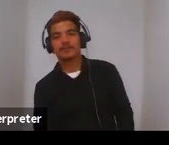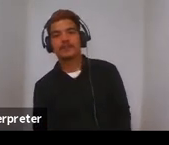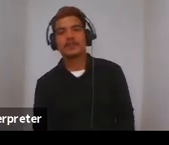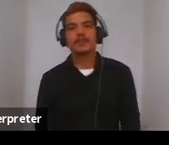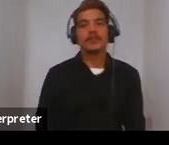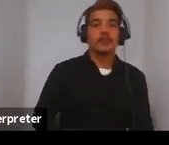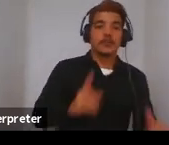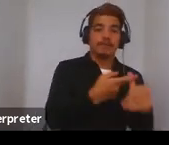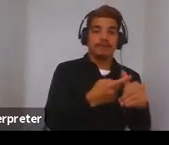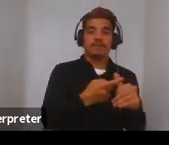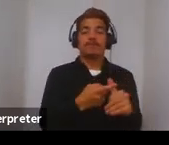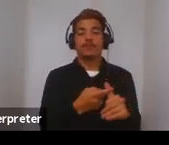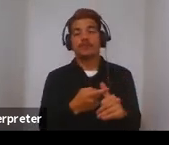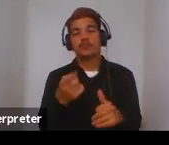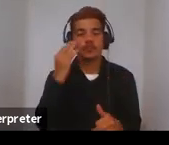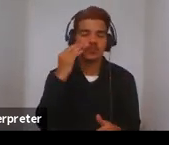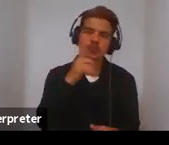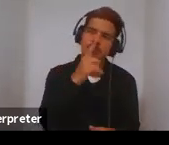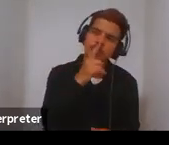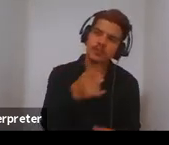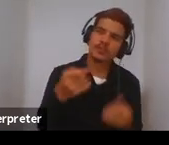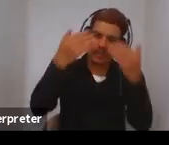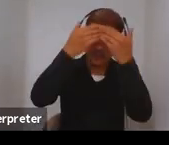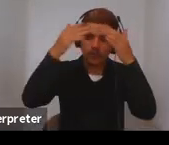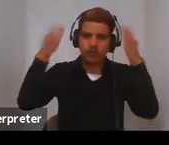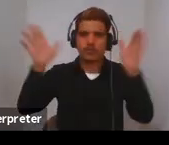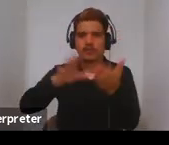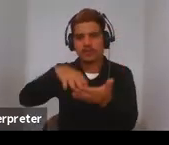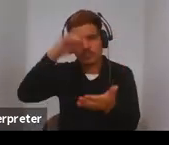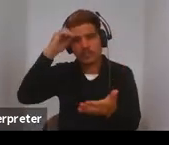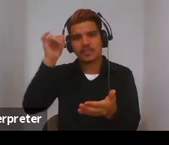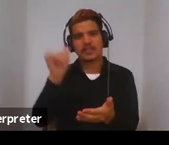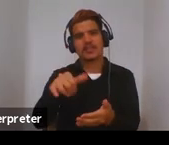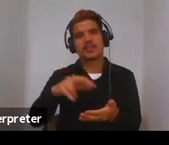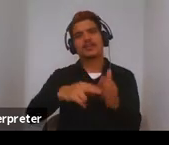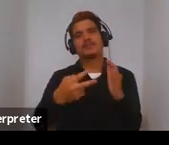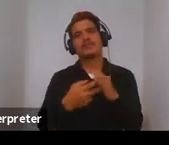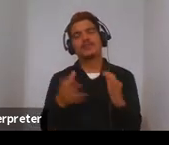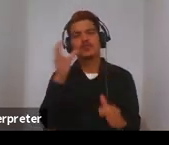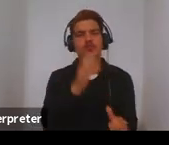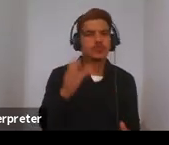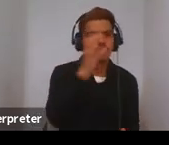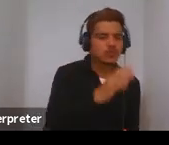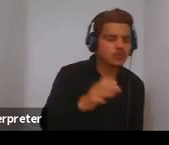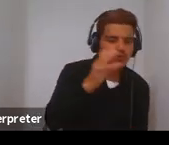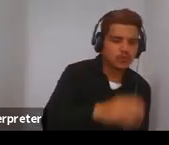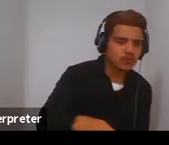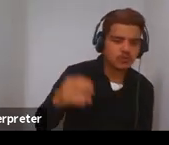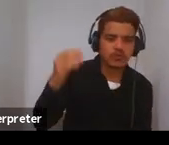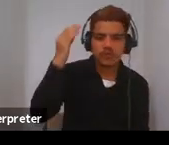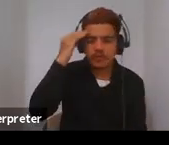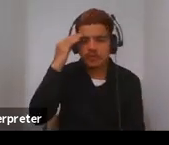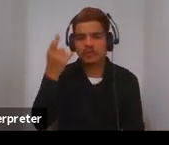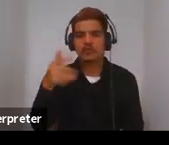So the first piece is, you know, really being open to learning. That means seeking out information from your